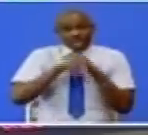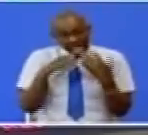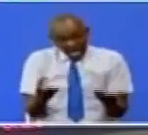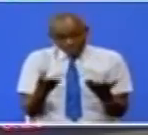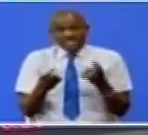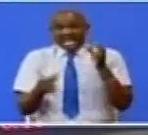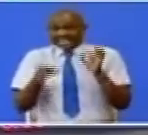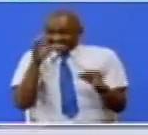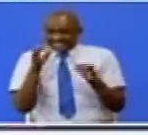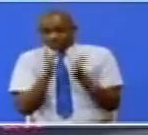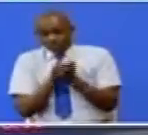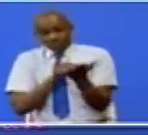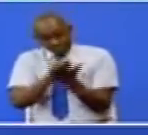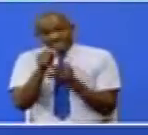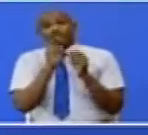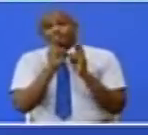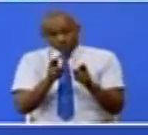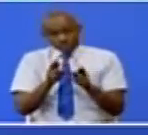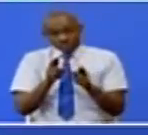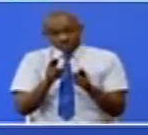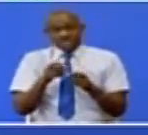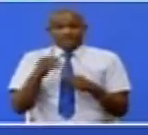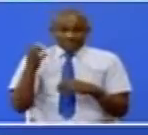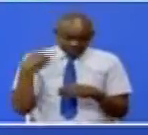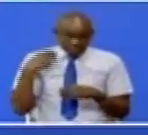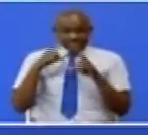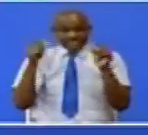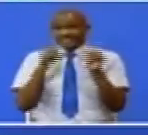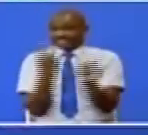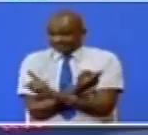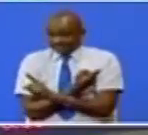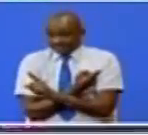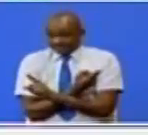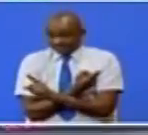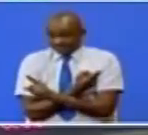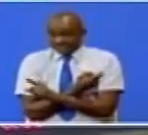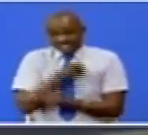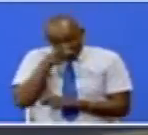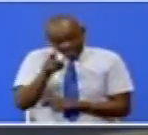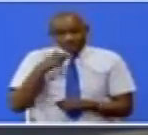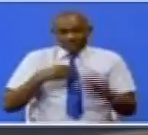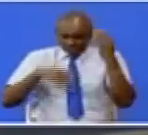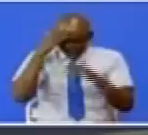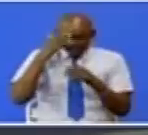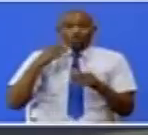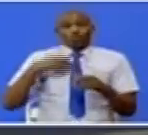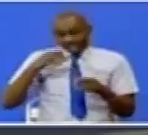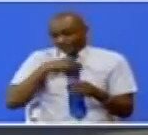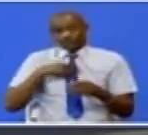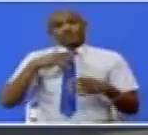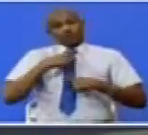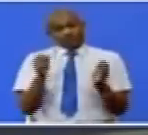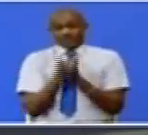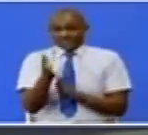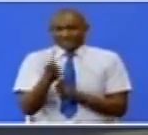their analysis in published reports, moving away from the current template statement as the profession seeks to win back confidence. Auditors have